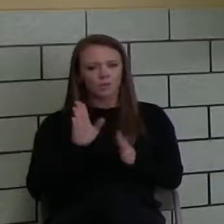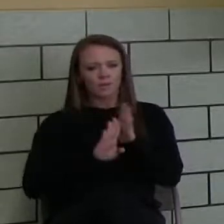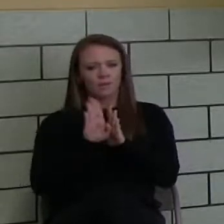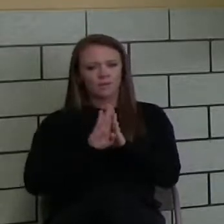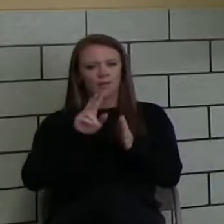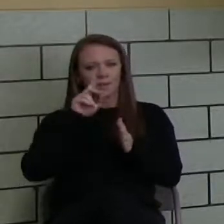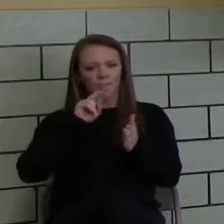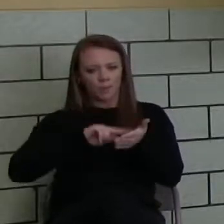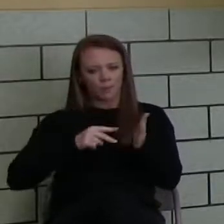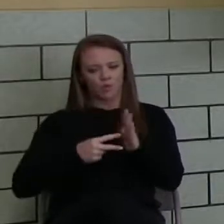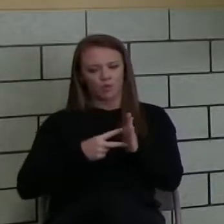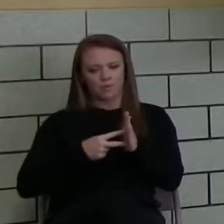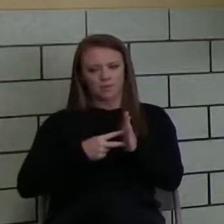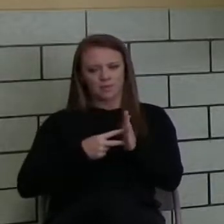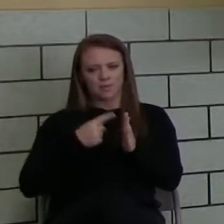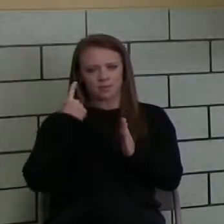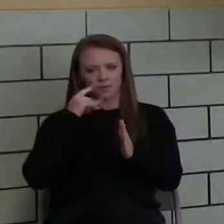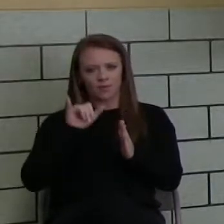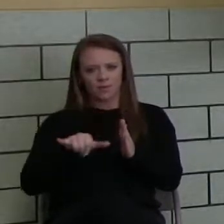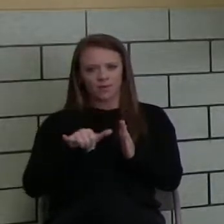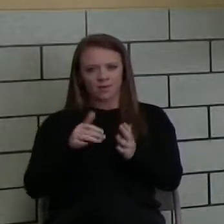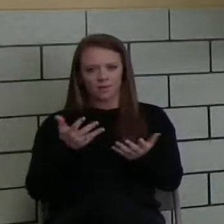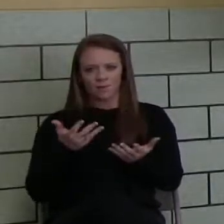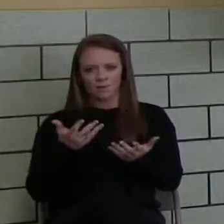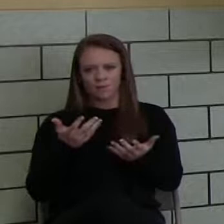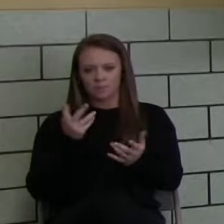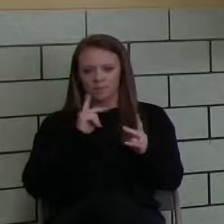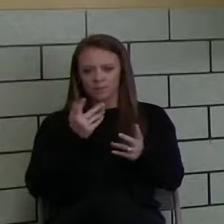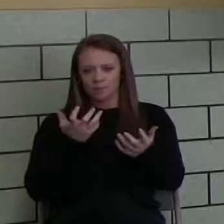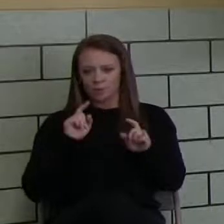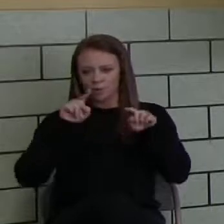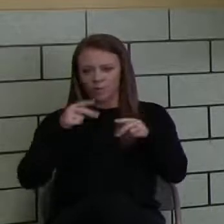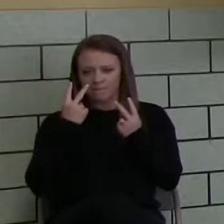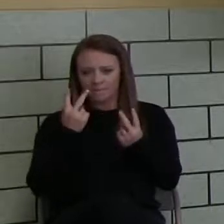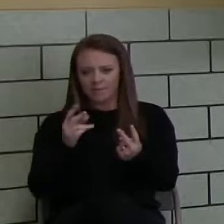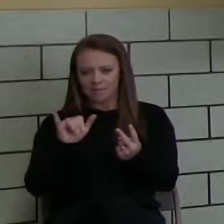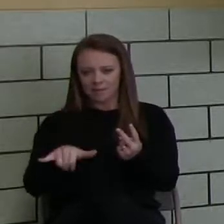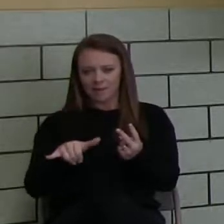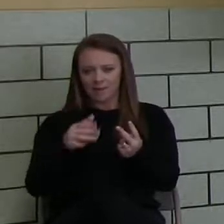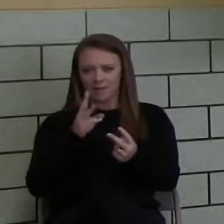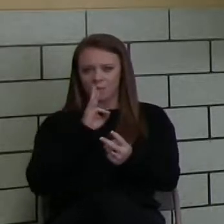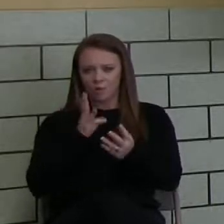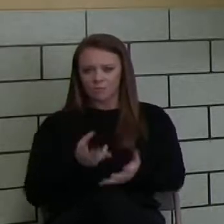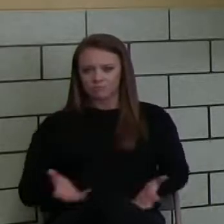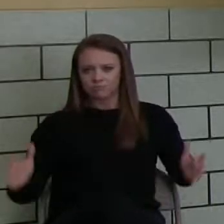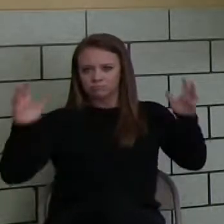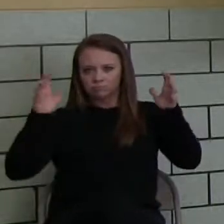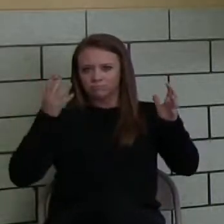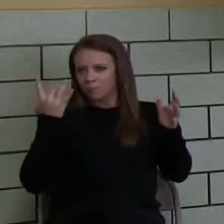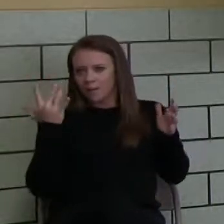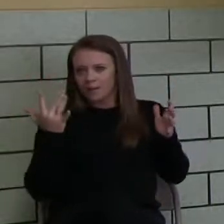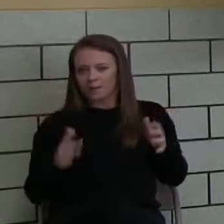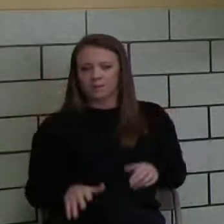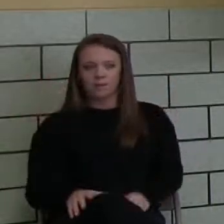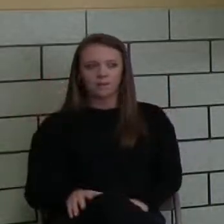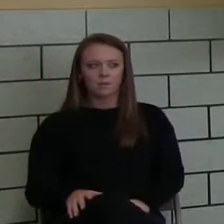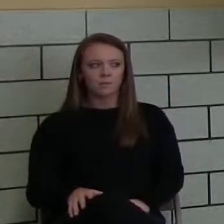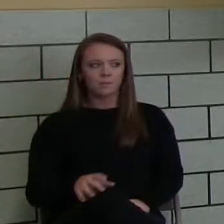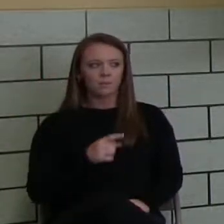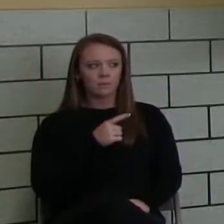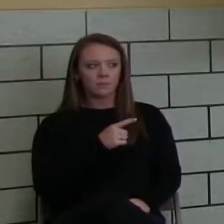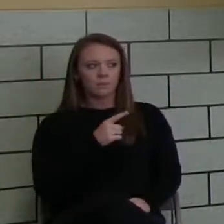like, what does somebody go to that fountain for? I think make it more inviting. You ever been to a meeting?